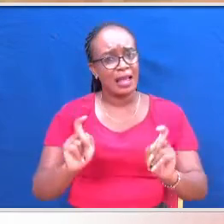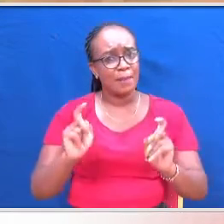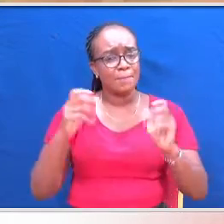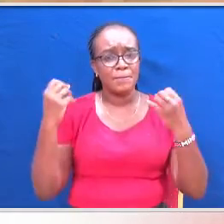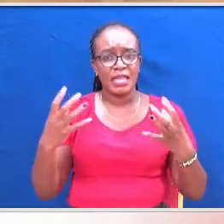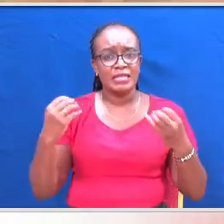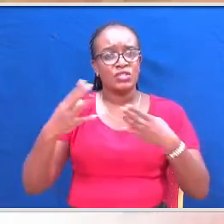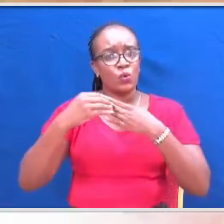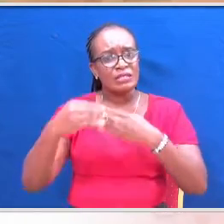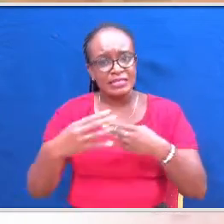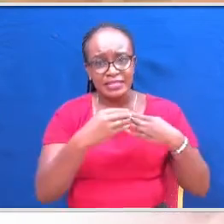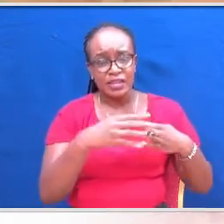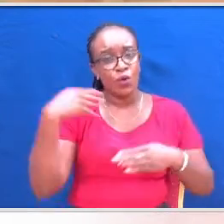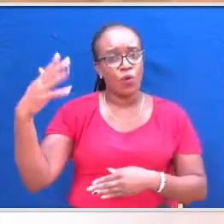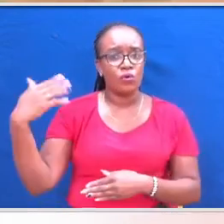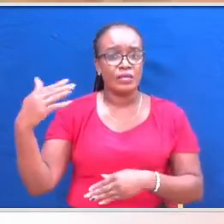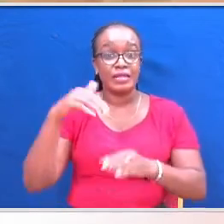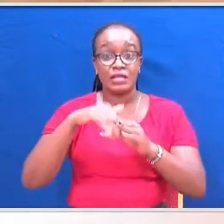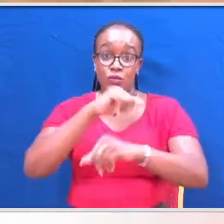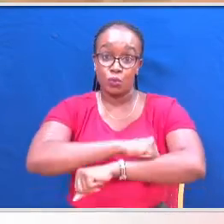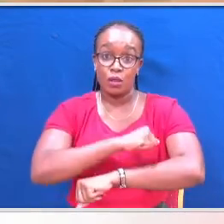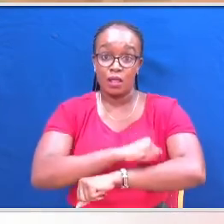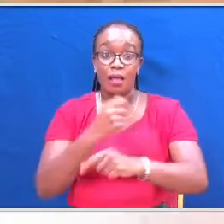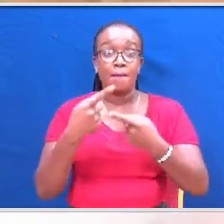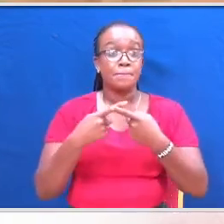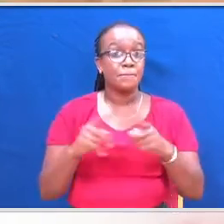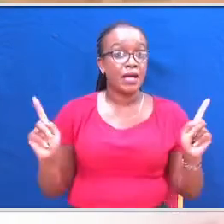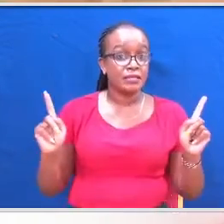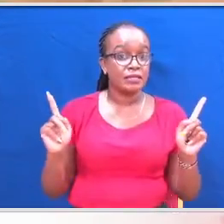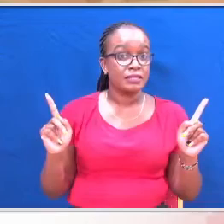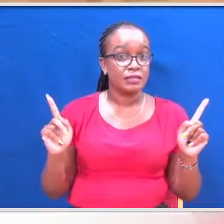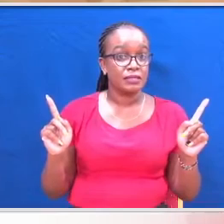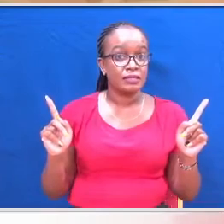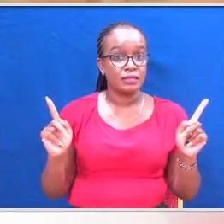anaongoza ya shule, lakini mwisho wa